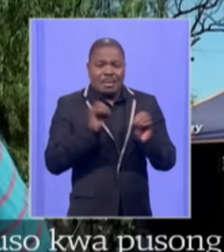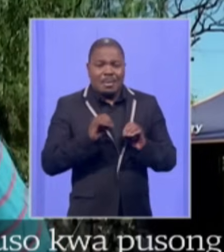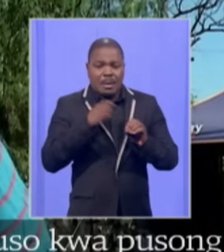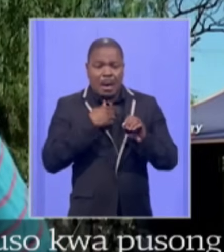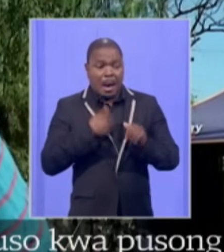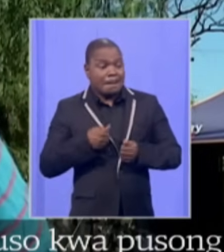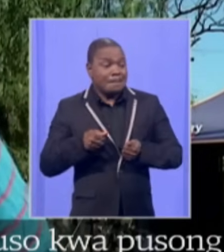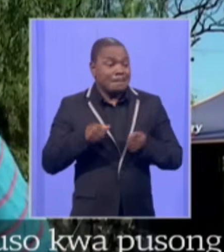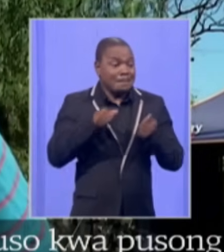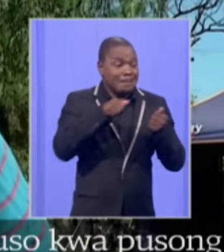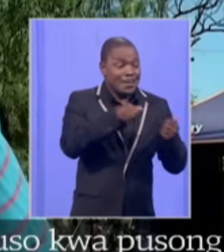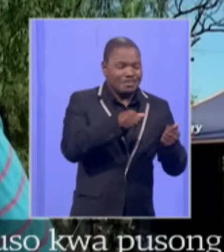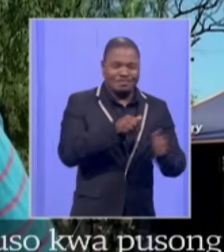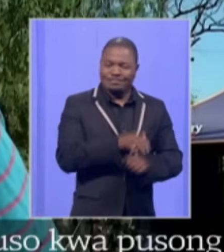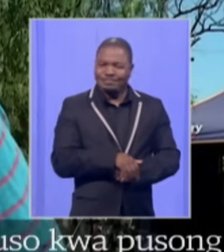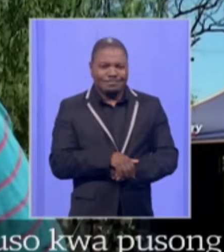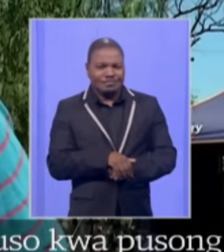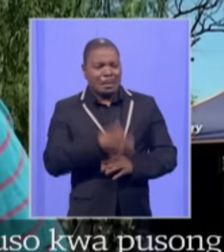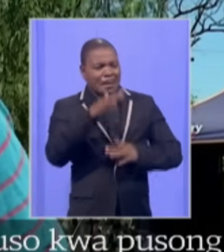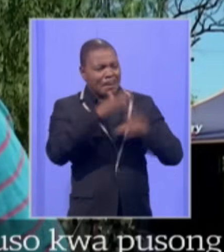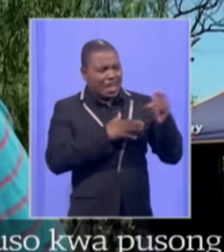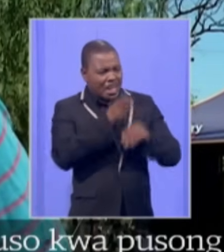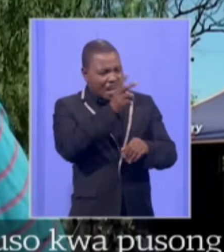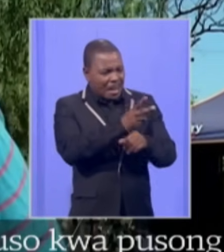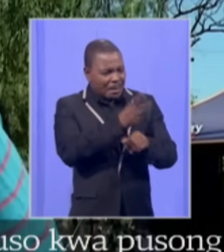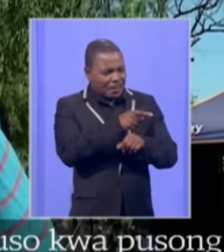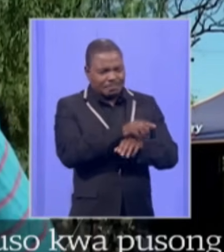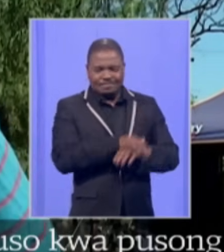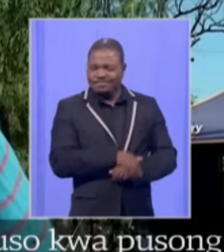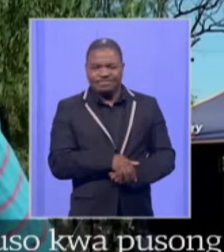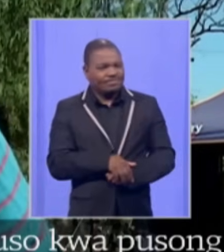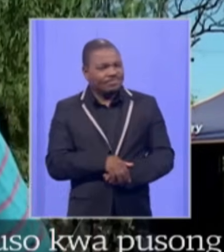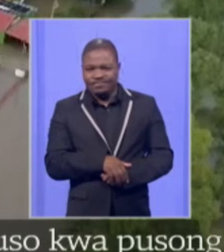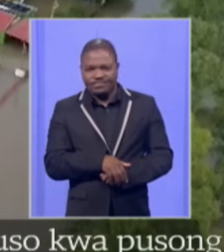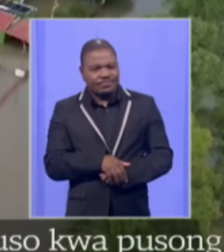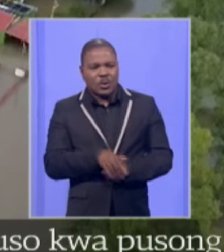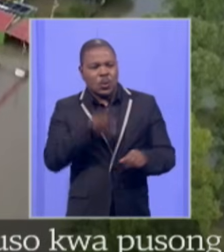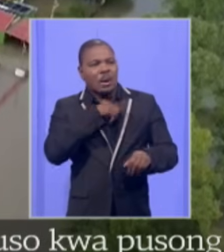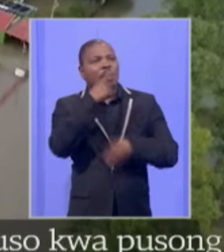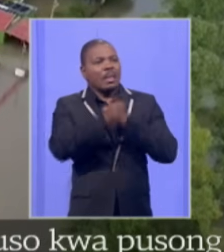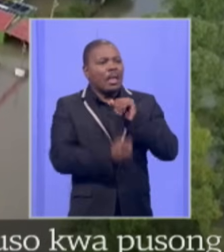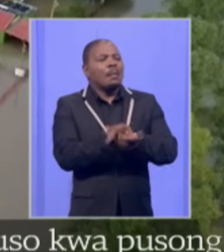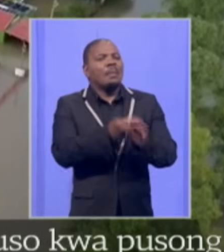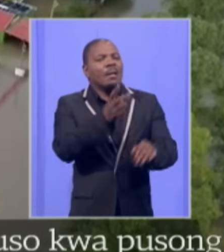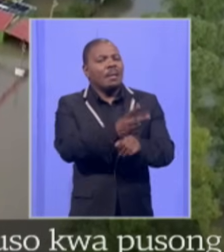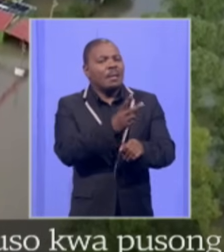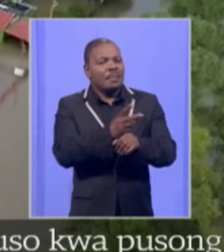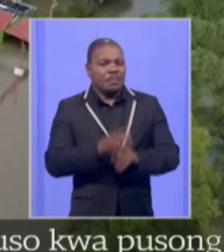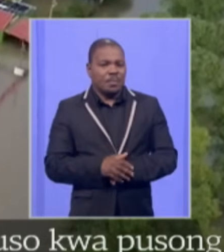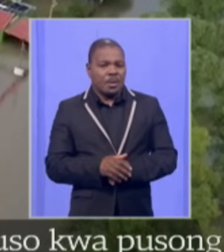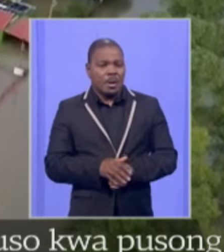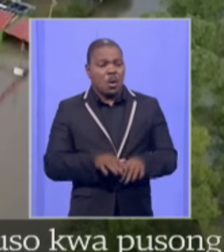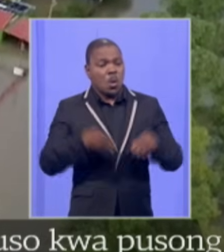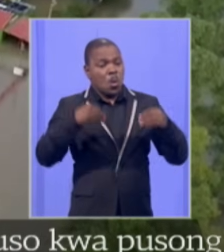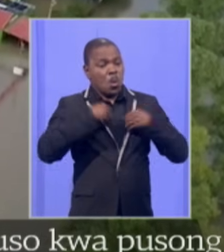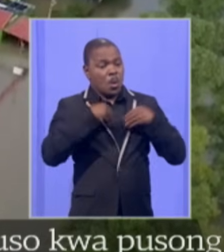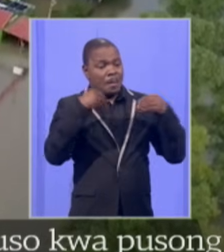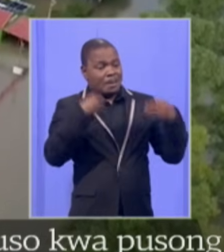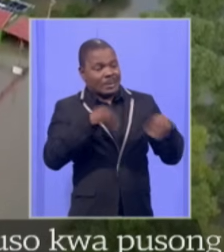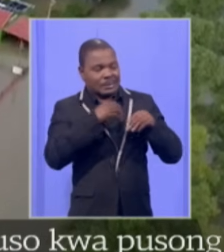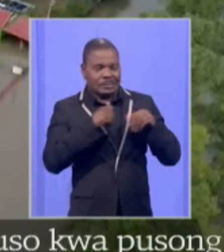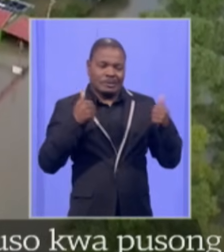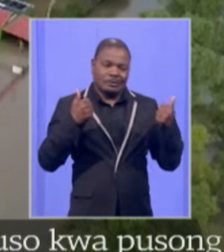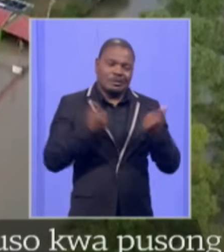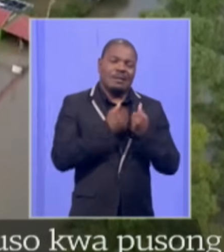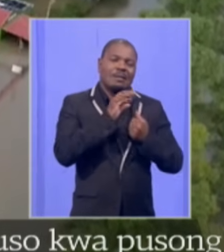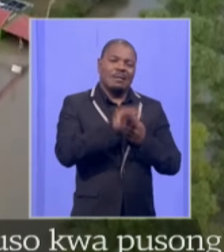back there and build up again, and next year, same thing. Beng ba dikgwebo ba na le kgwetlho e kgolo ya go simolola go